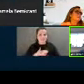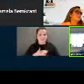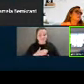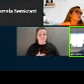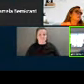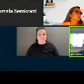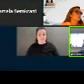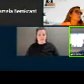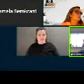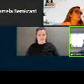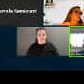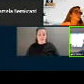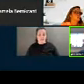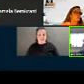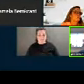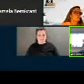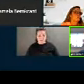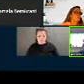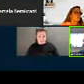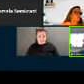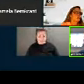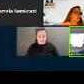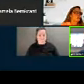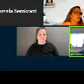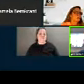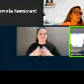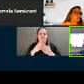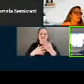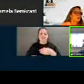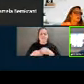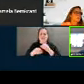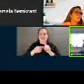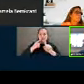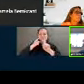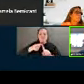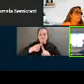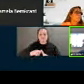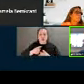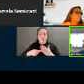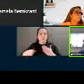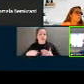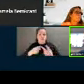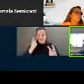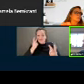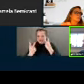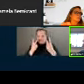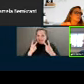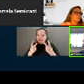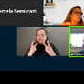Just a couple of other points of emphasis about what we've observed in mass casualty